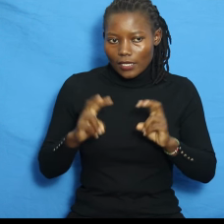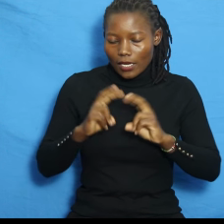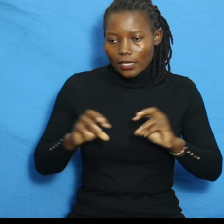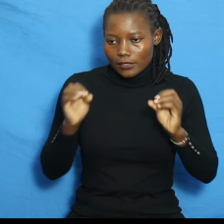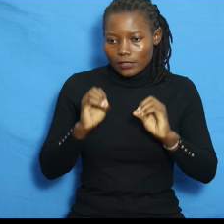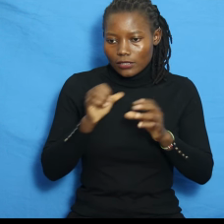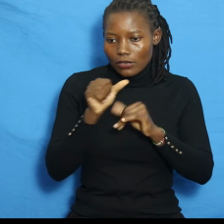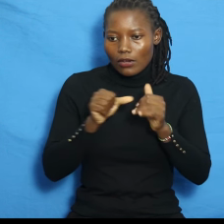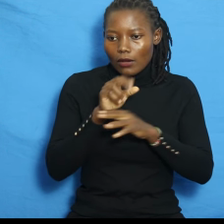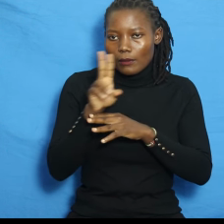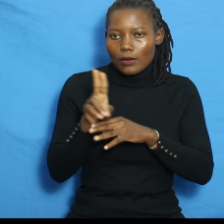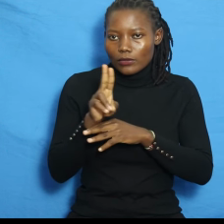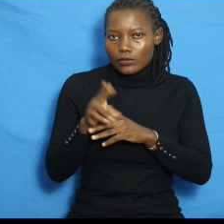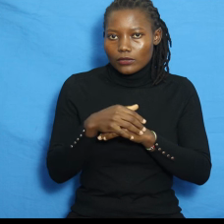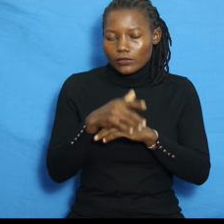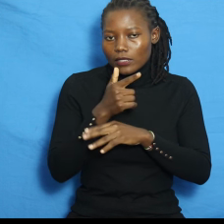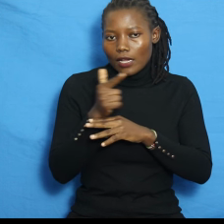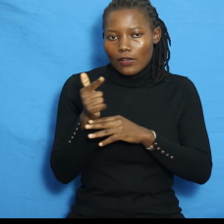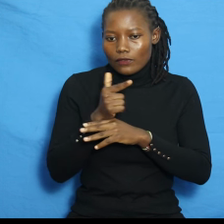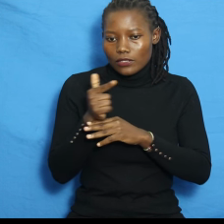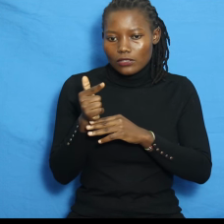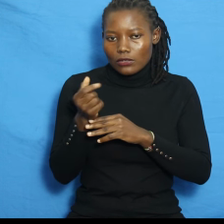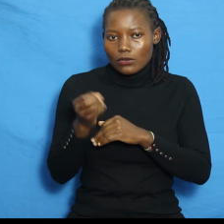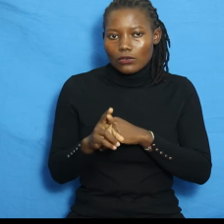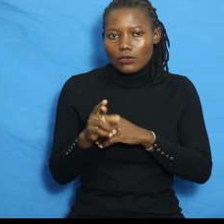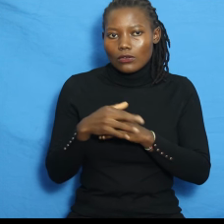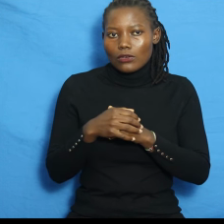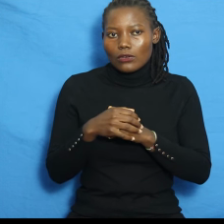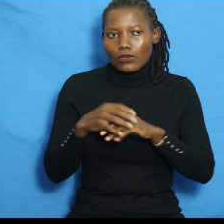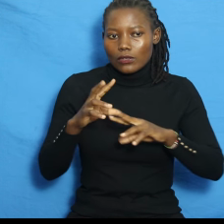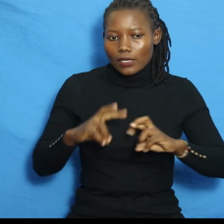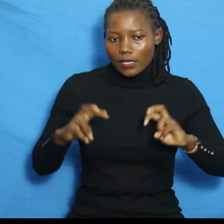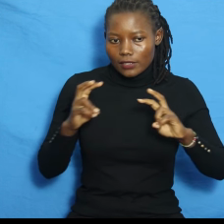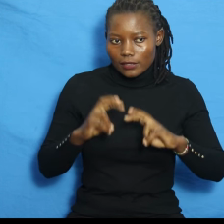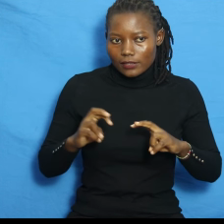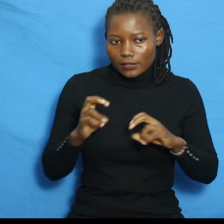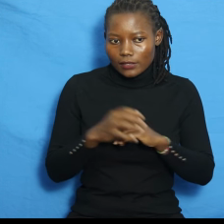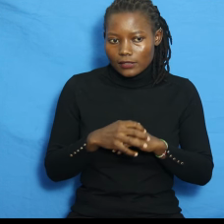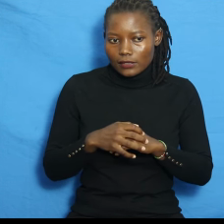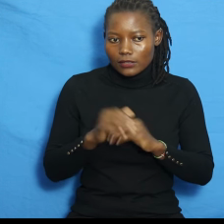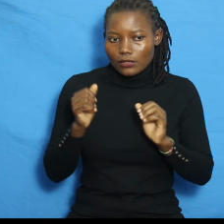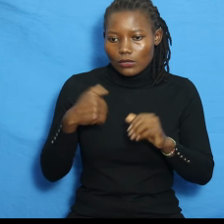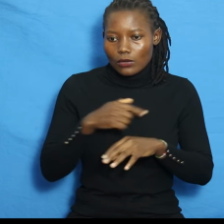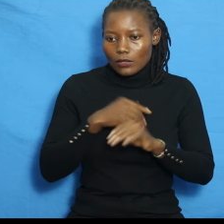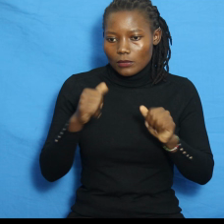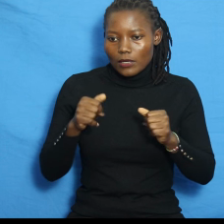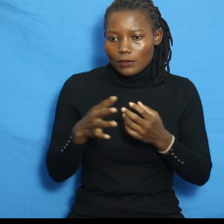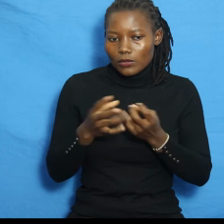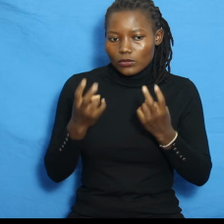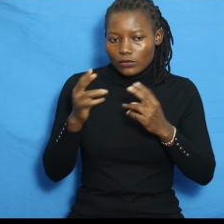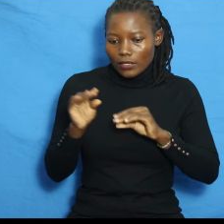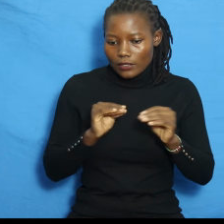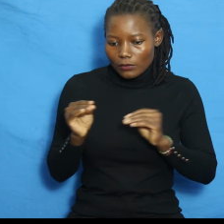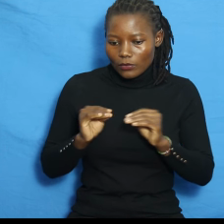in terms of using a video or analysis, to be able to look at the movement and